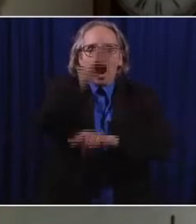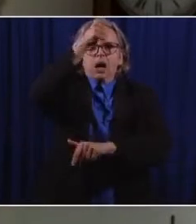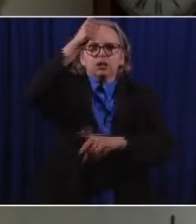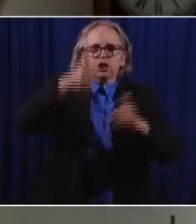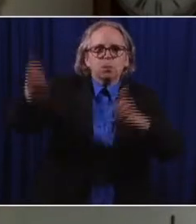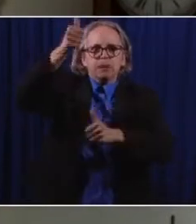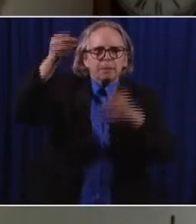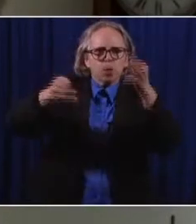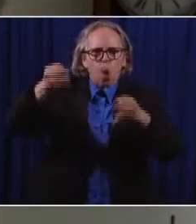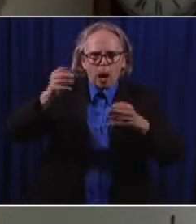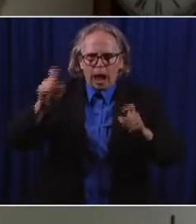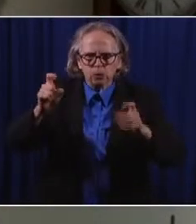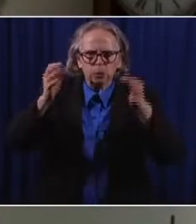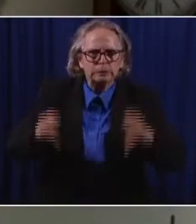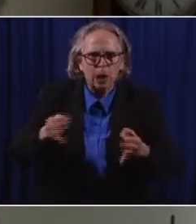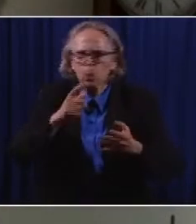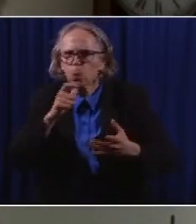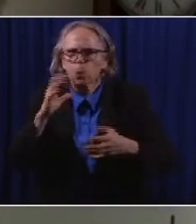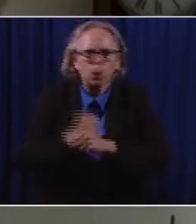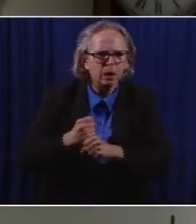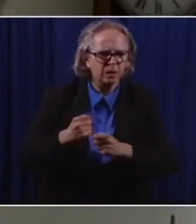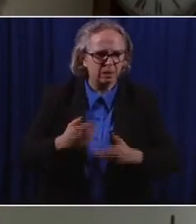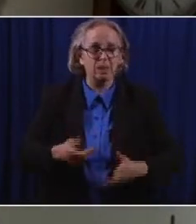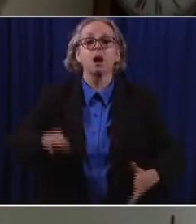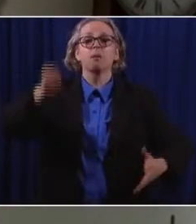finally clear, the court had ruled that was it,